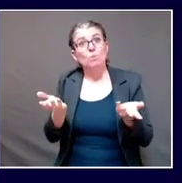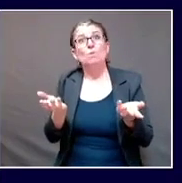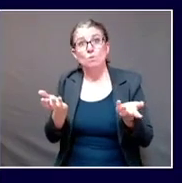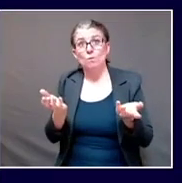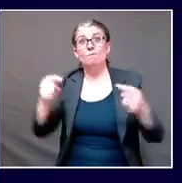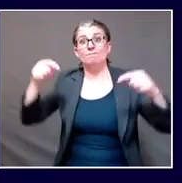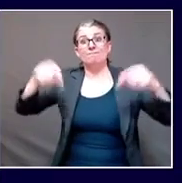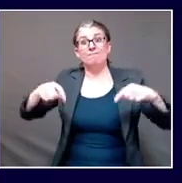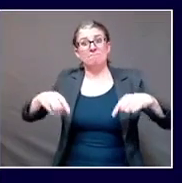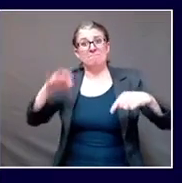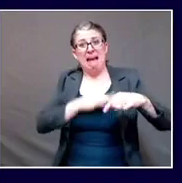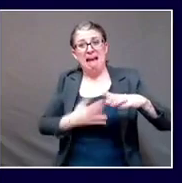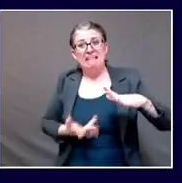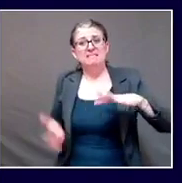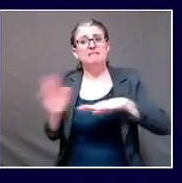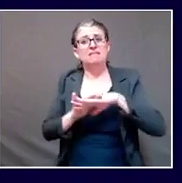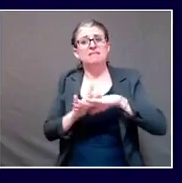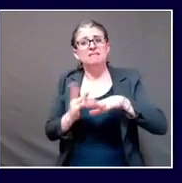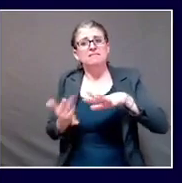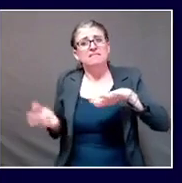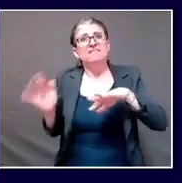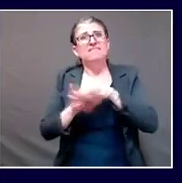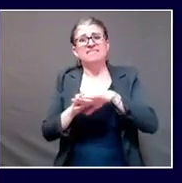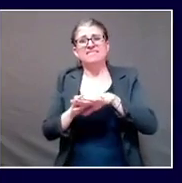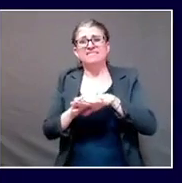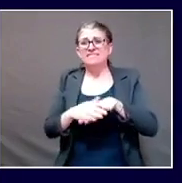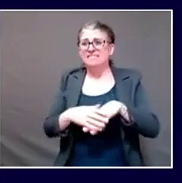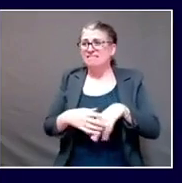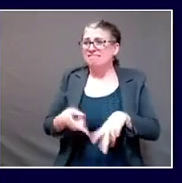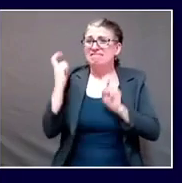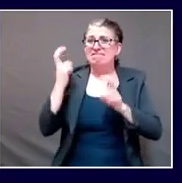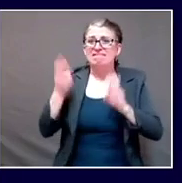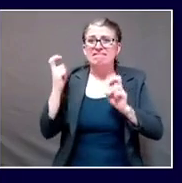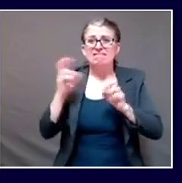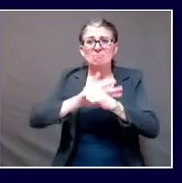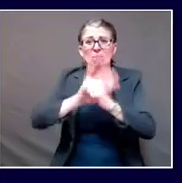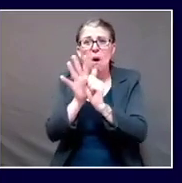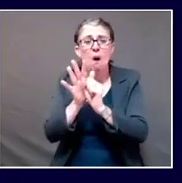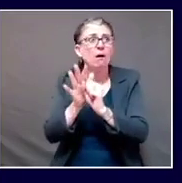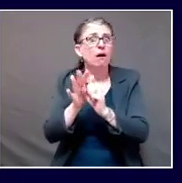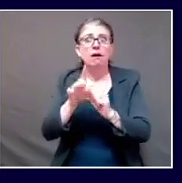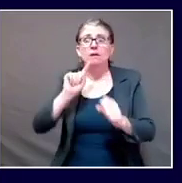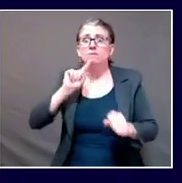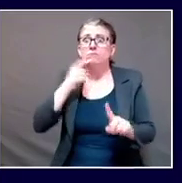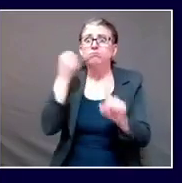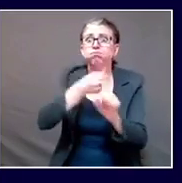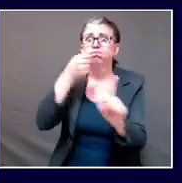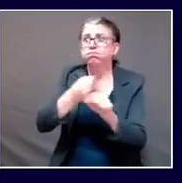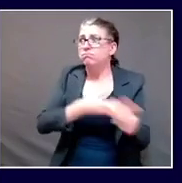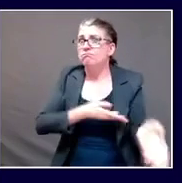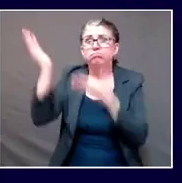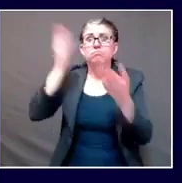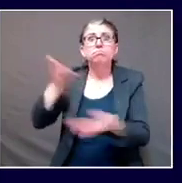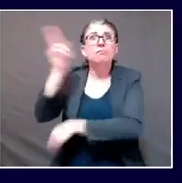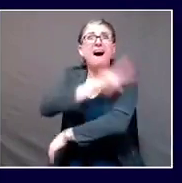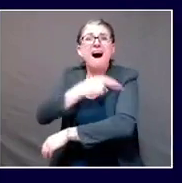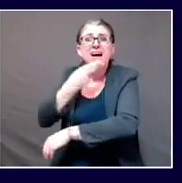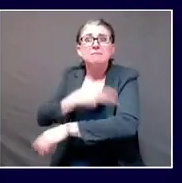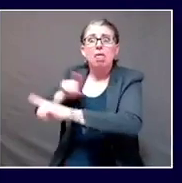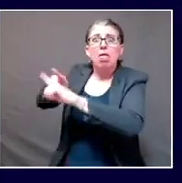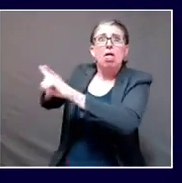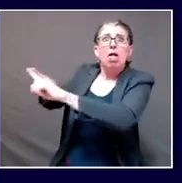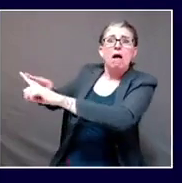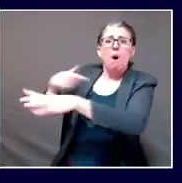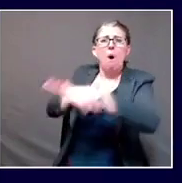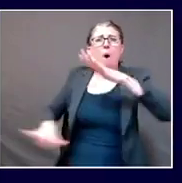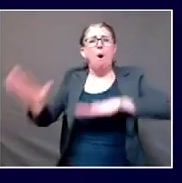I believe will strengthen and simplify compliance with the statewide face covering requirement. In Maine for the